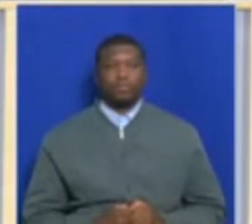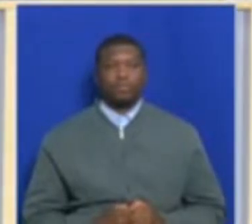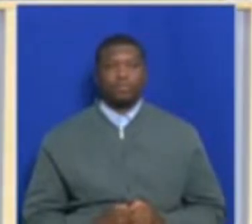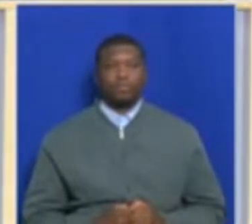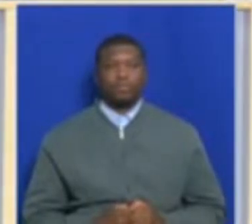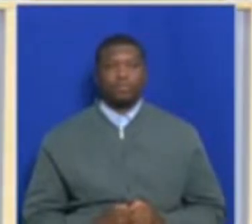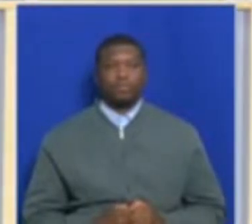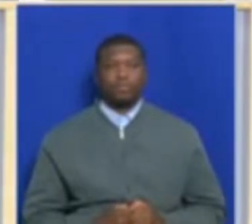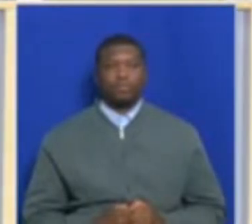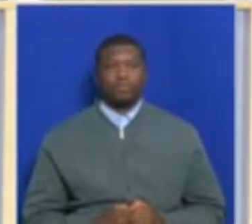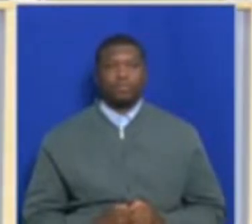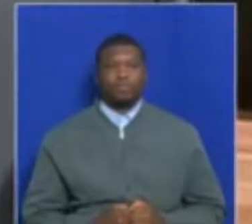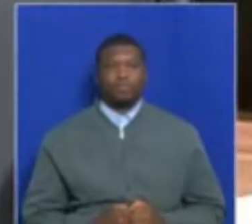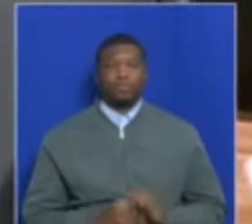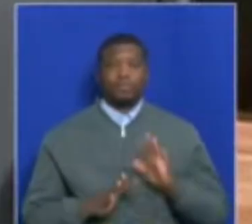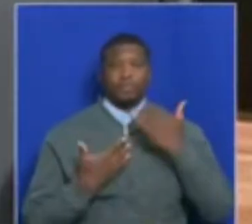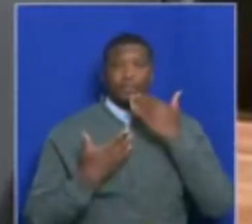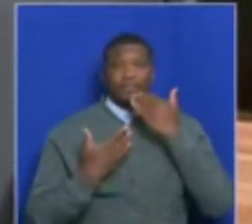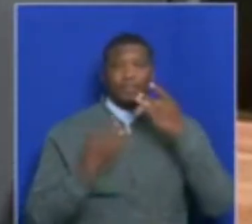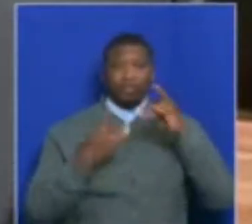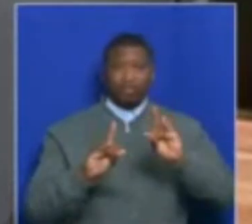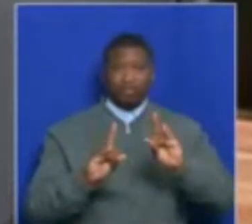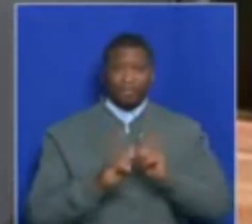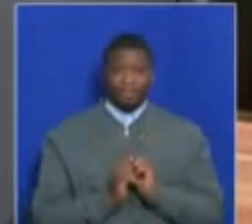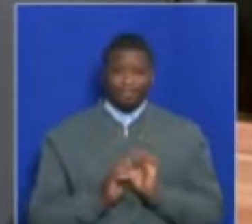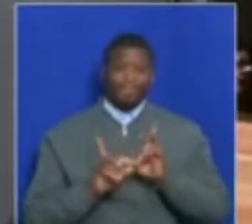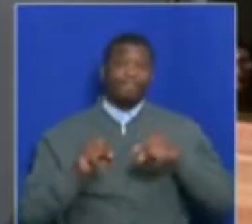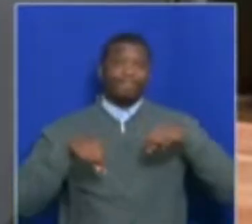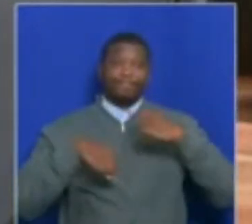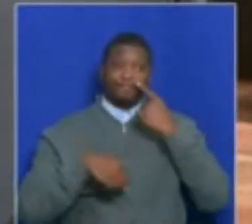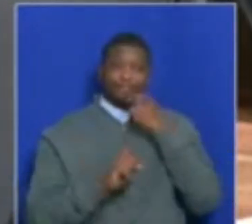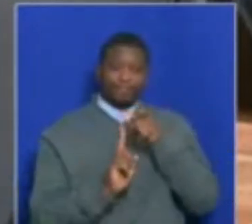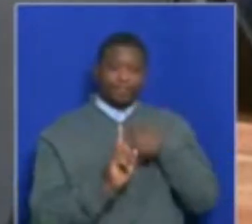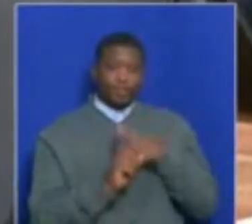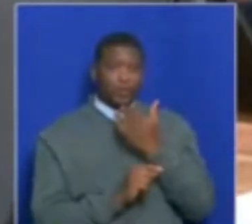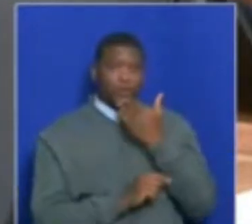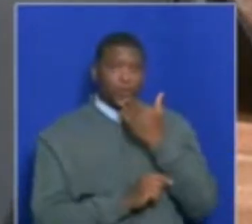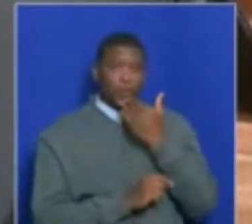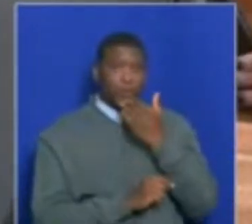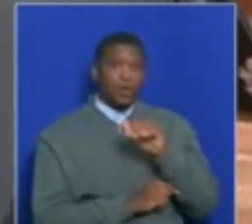Thank you, Chair. Today's witness is Mr. Len Barnabas John.